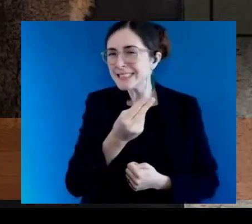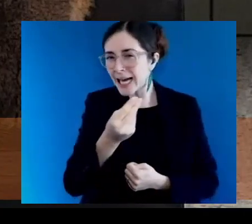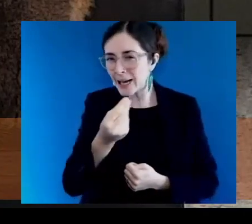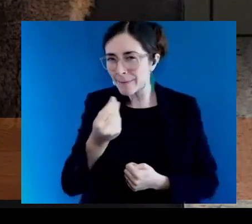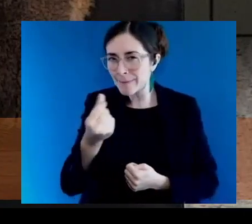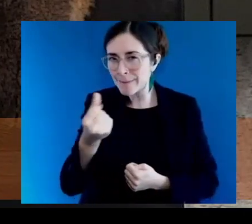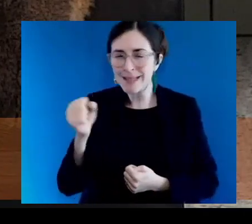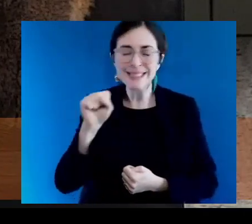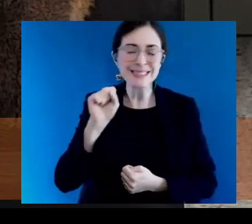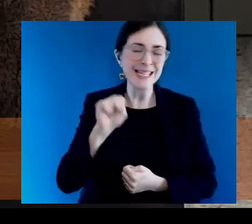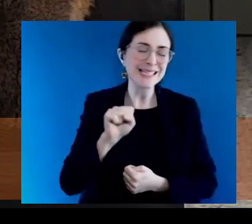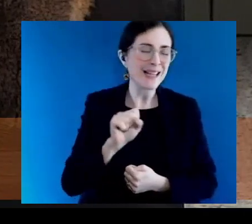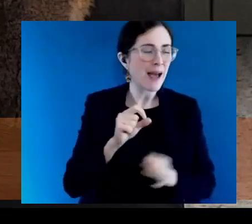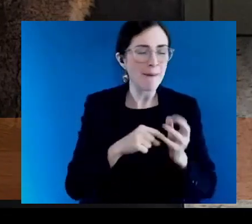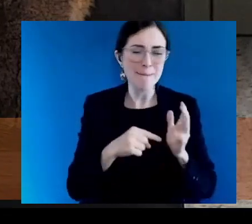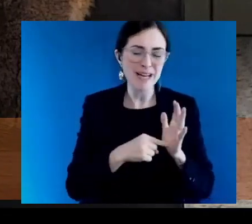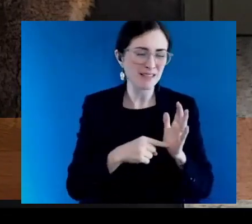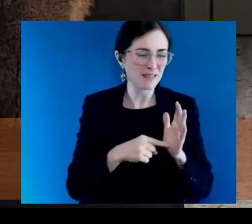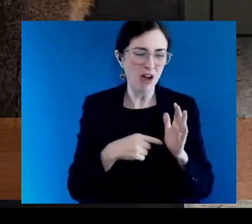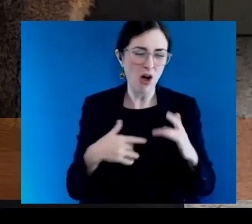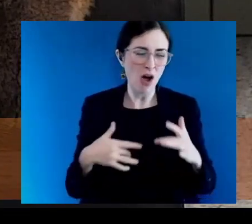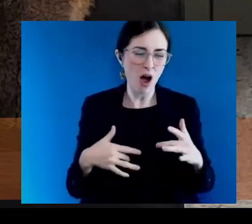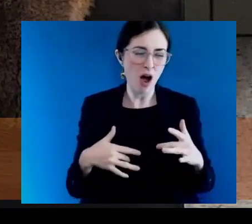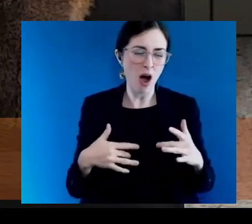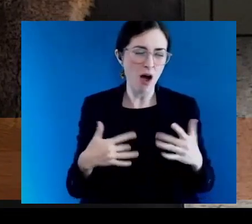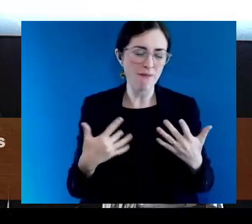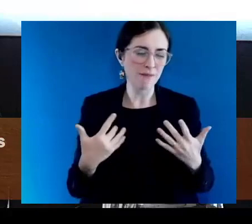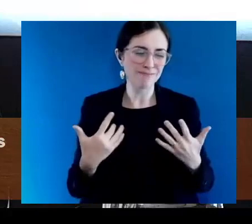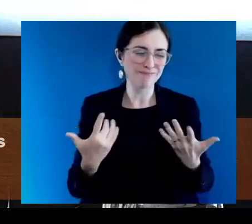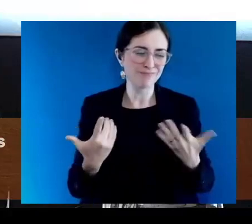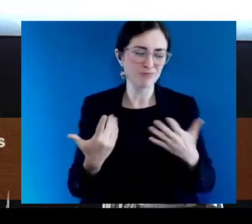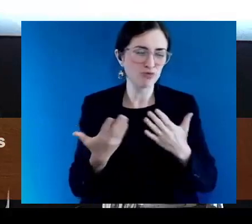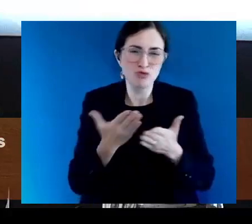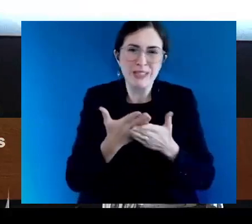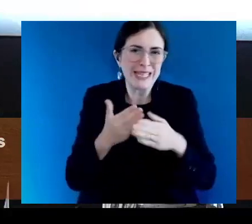certainly describe it as very, very embryonic.